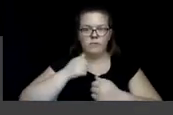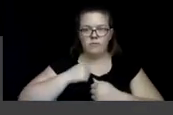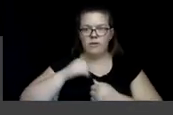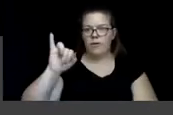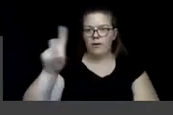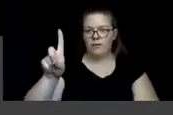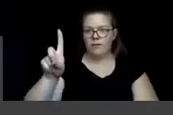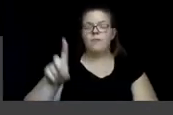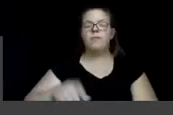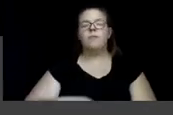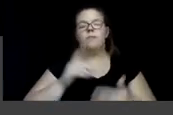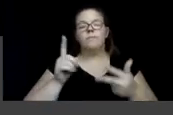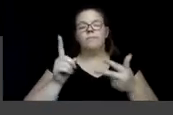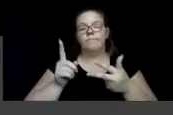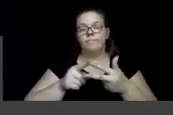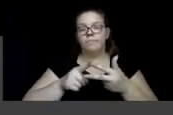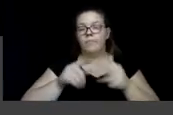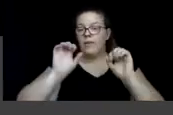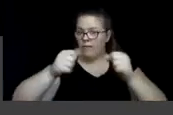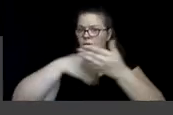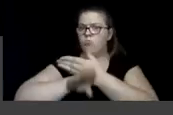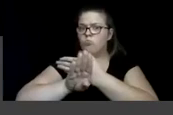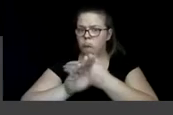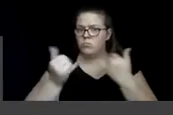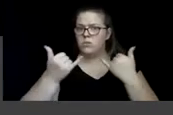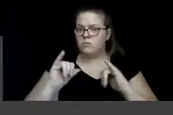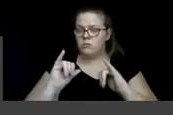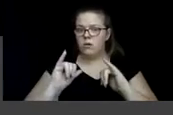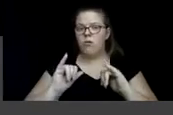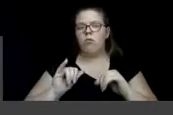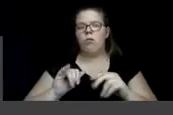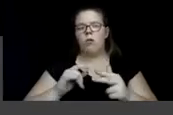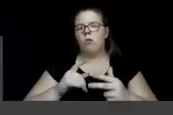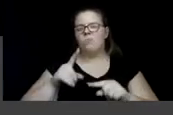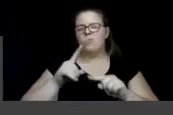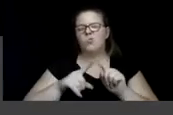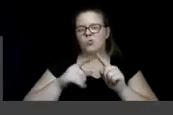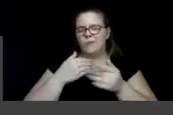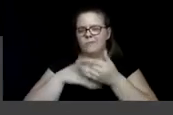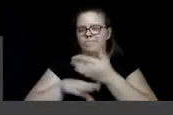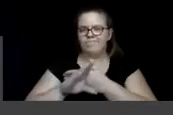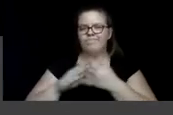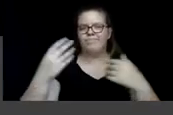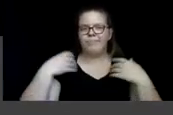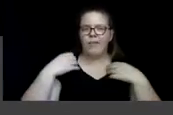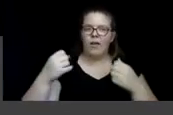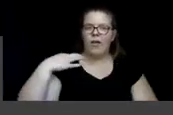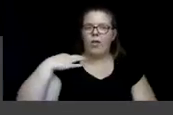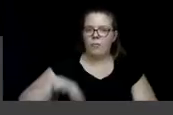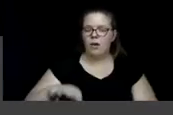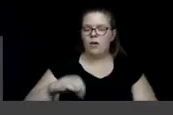They can walk in still. They can walk in. They wouldn't be able to come in, and the health benefits would give them